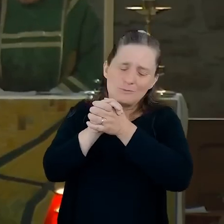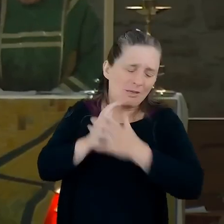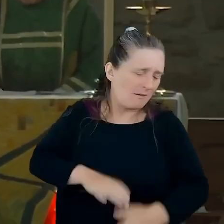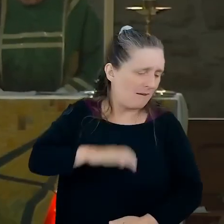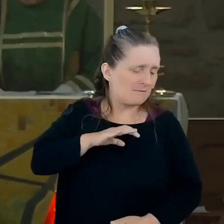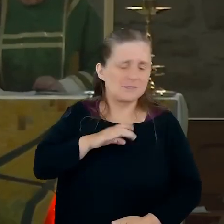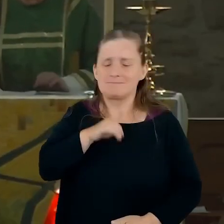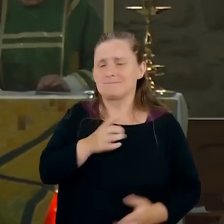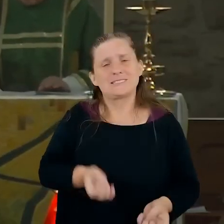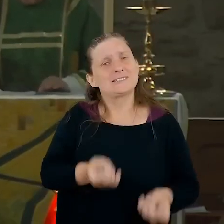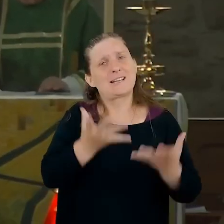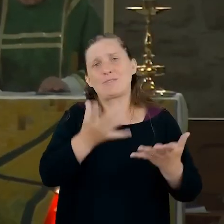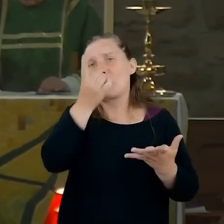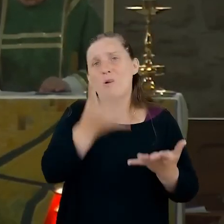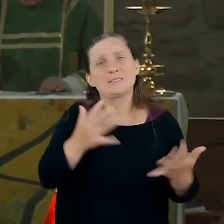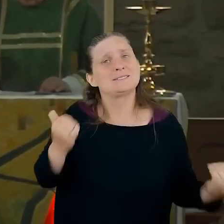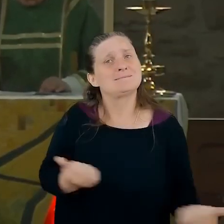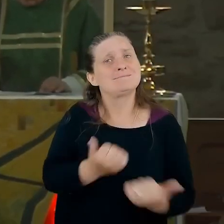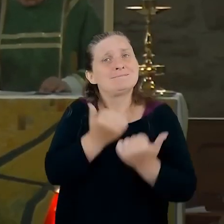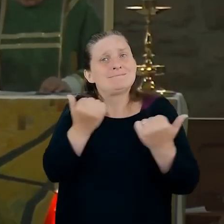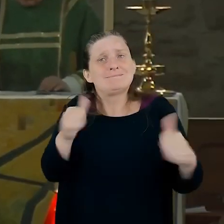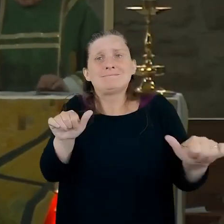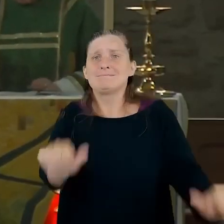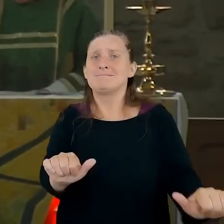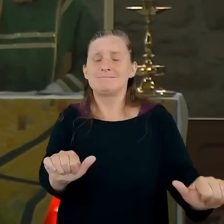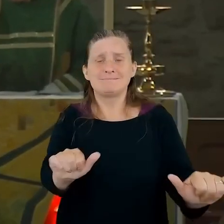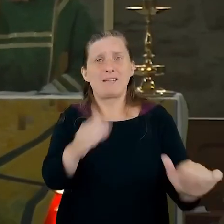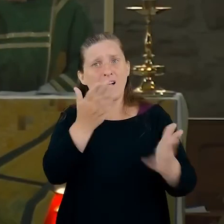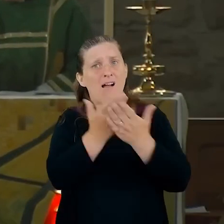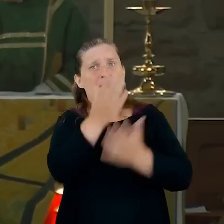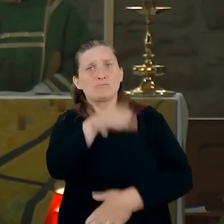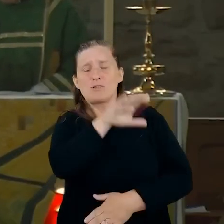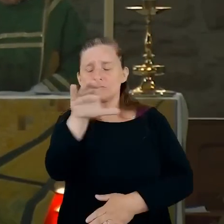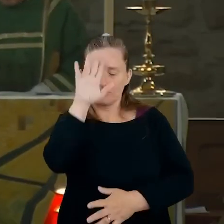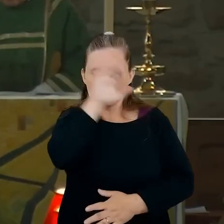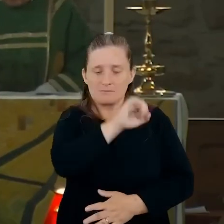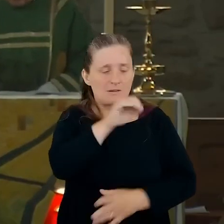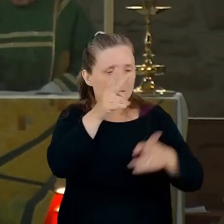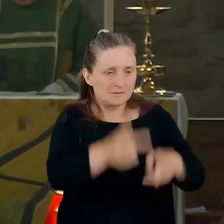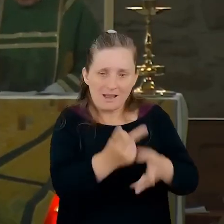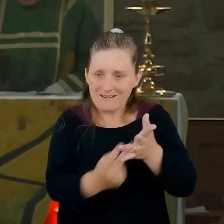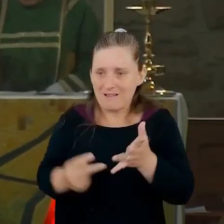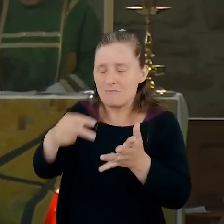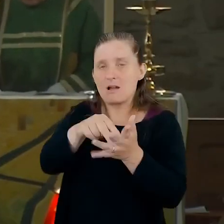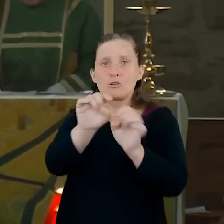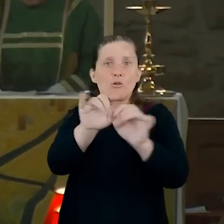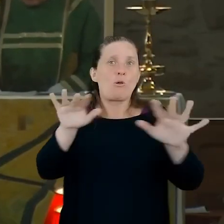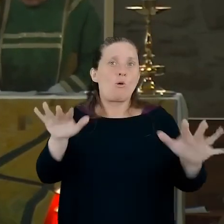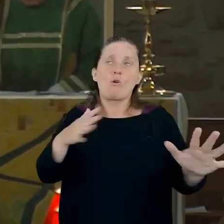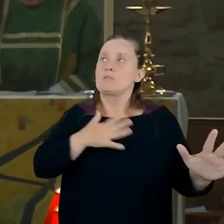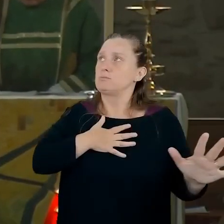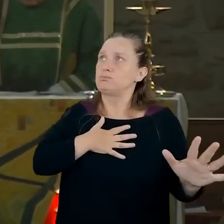made once for all upon the cross. We remember his dying and rising in glory, and we rejoice that